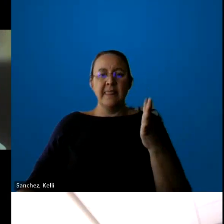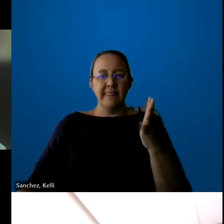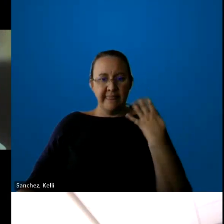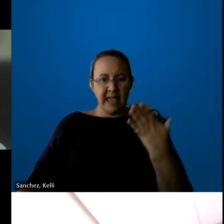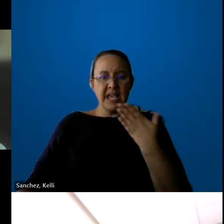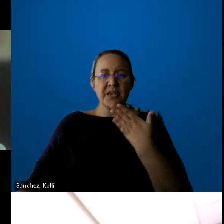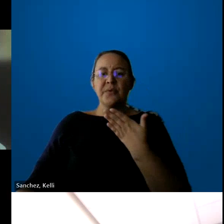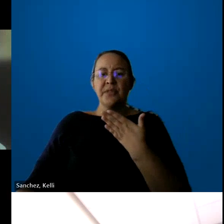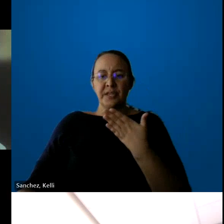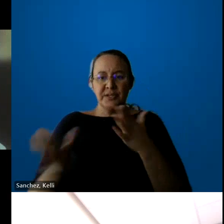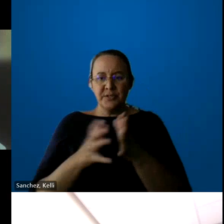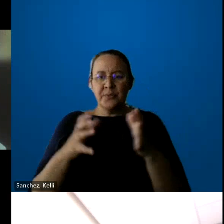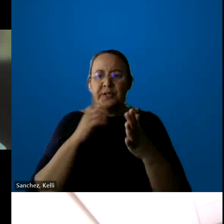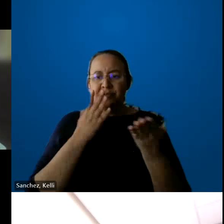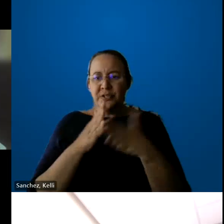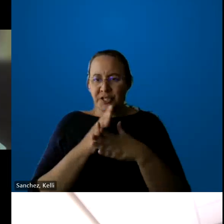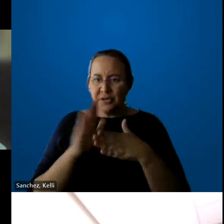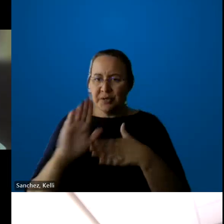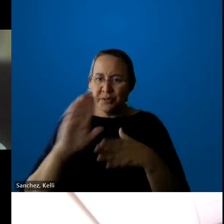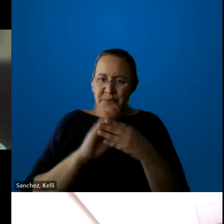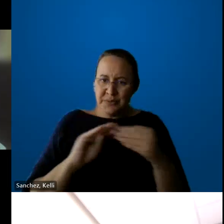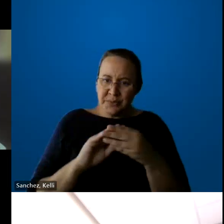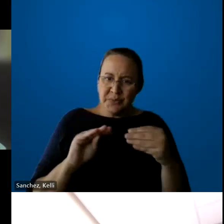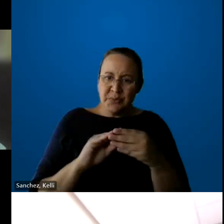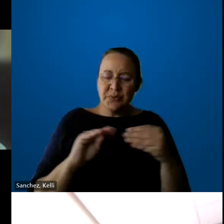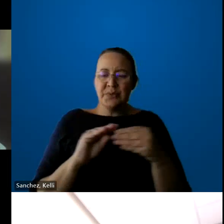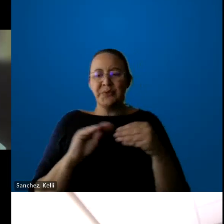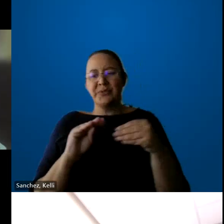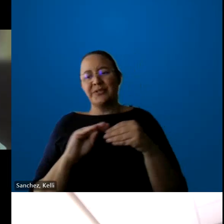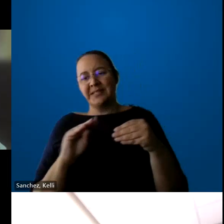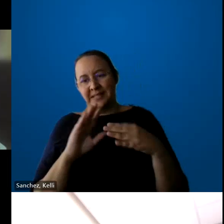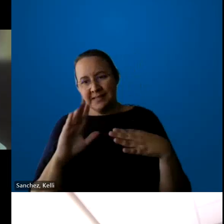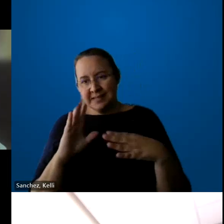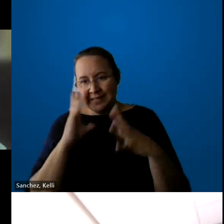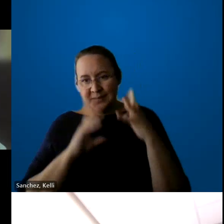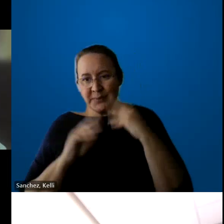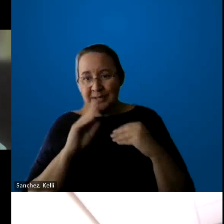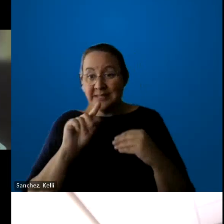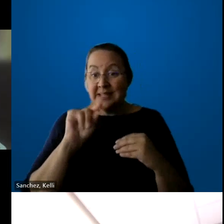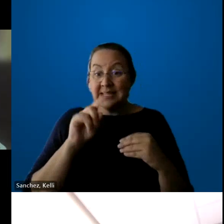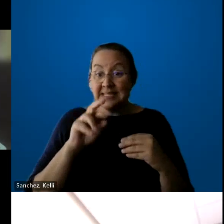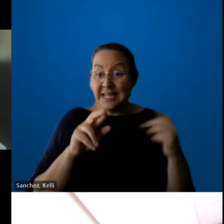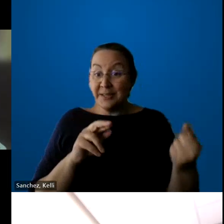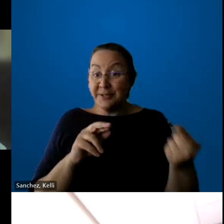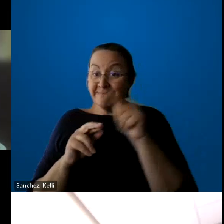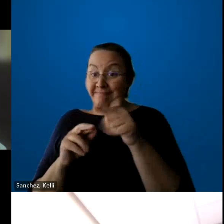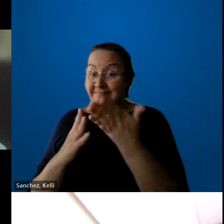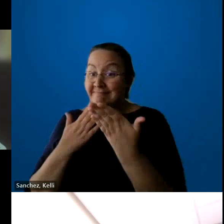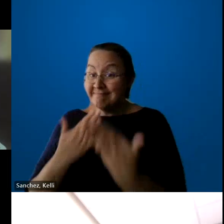for sharing your stories and your experiences with us. And Taylor, there you go. Thank you.